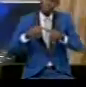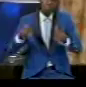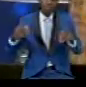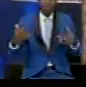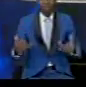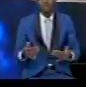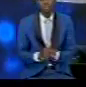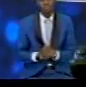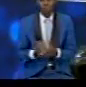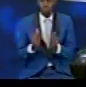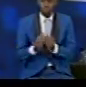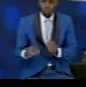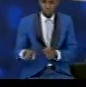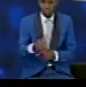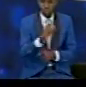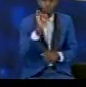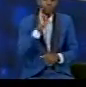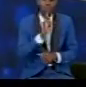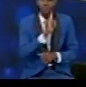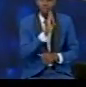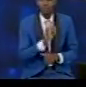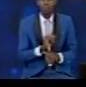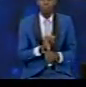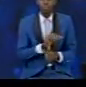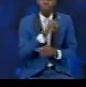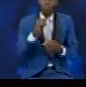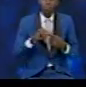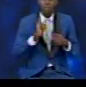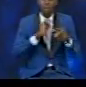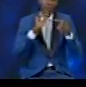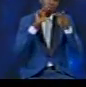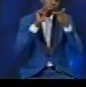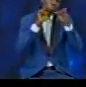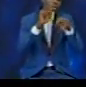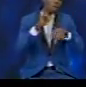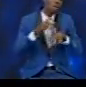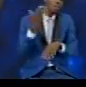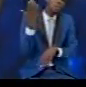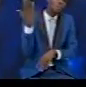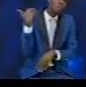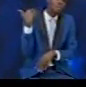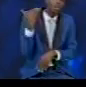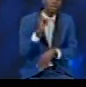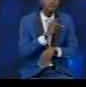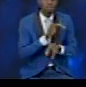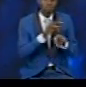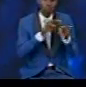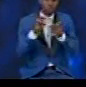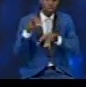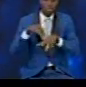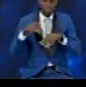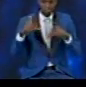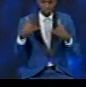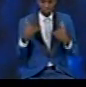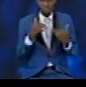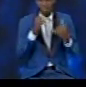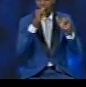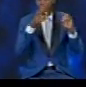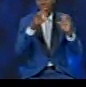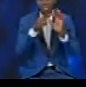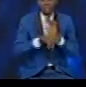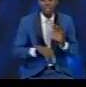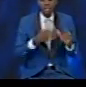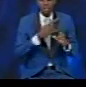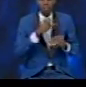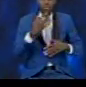now with you, Israel. When I look at the past and I look at the blessedness, at the